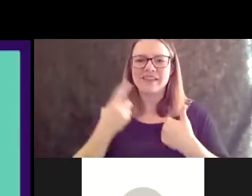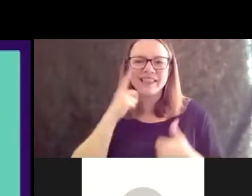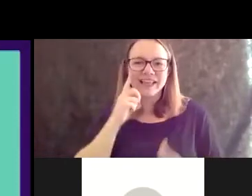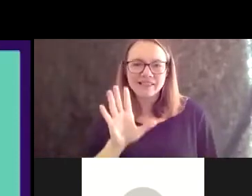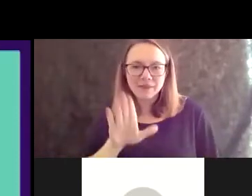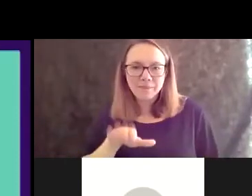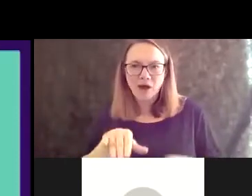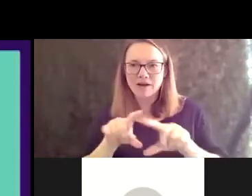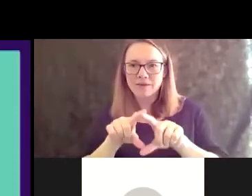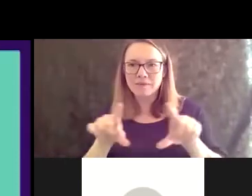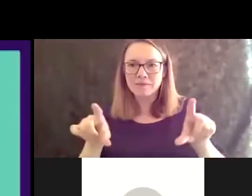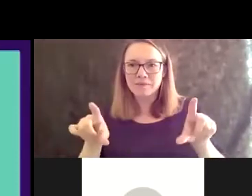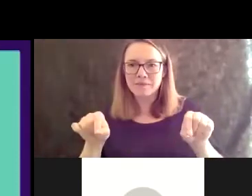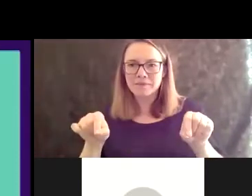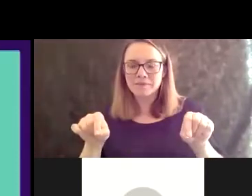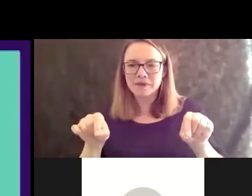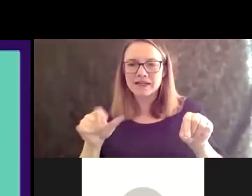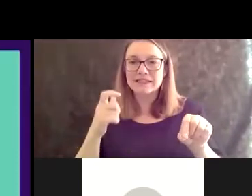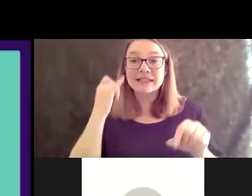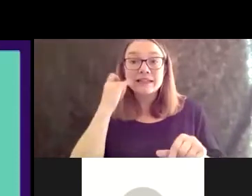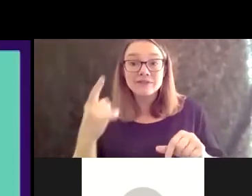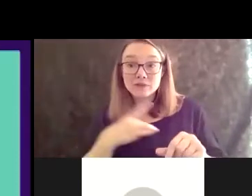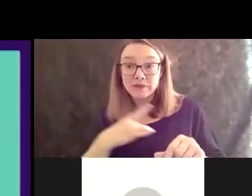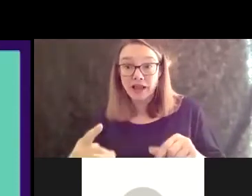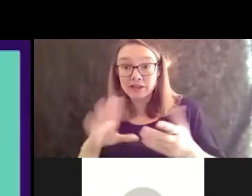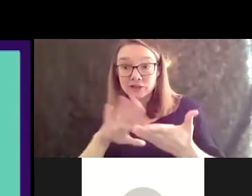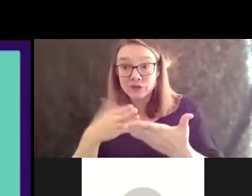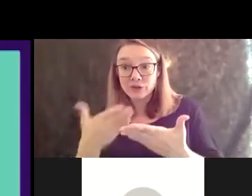slide, if you like to cook,